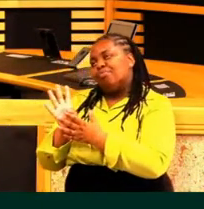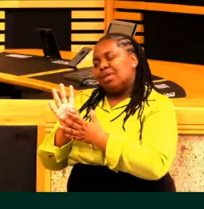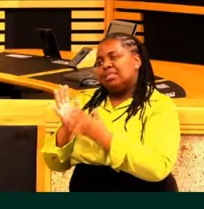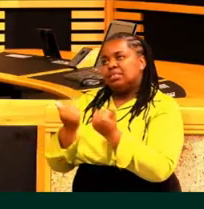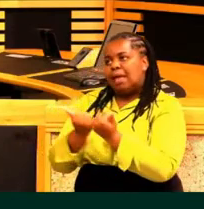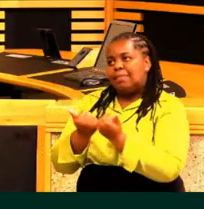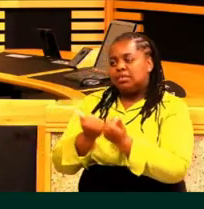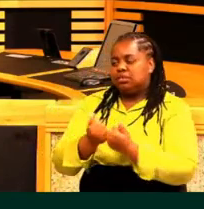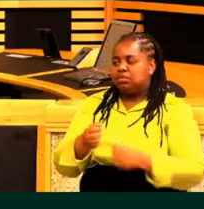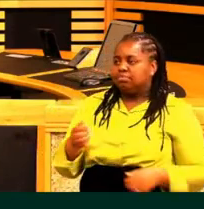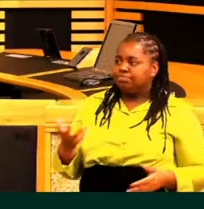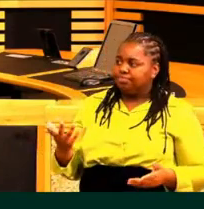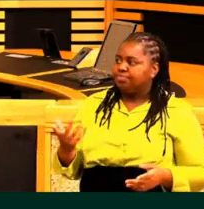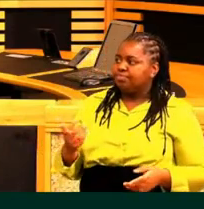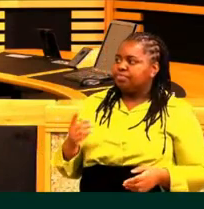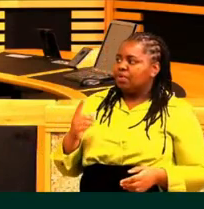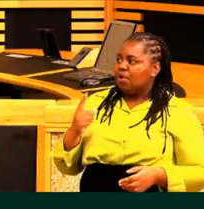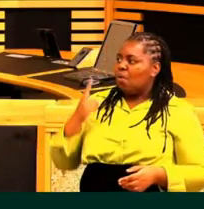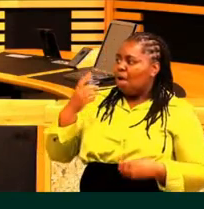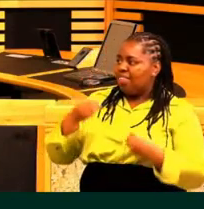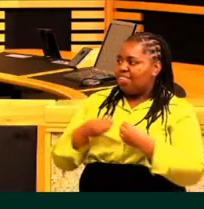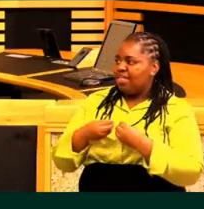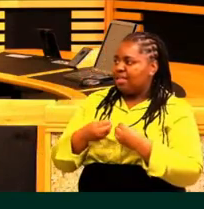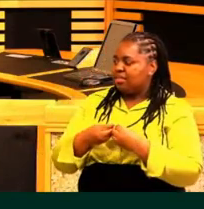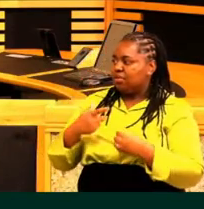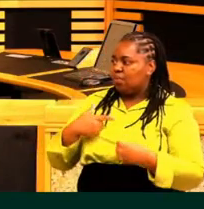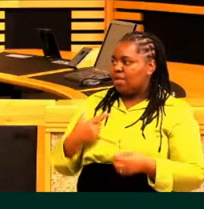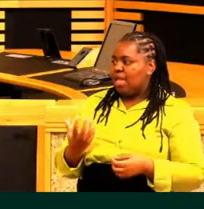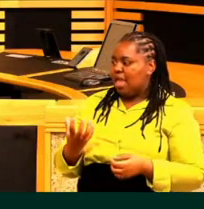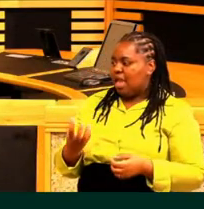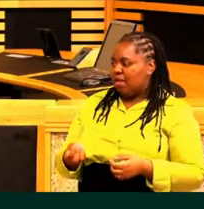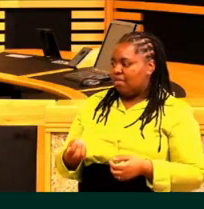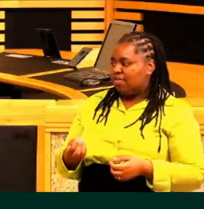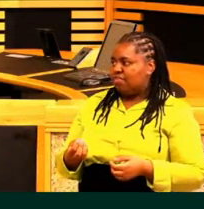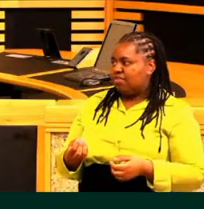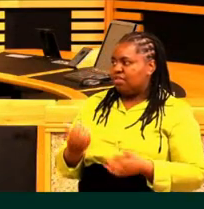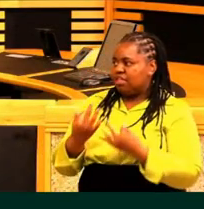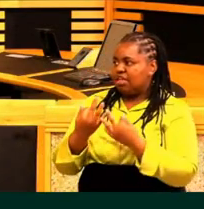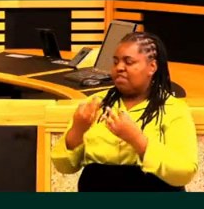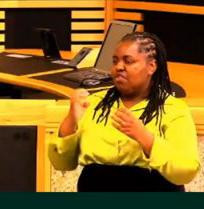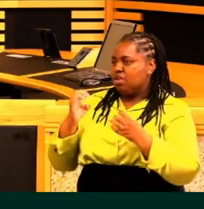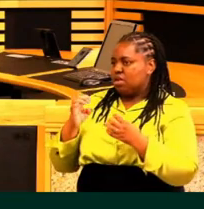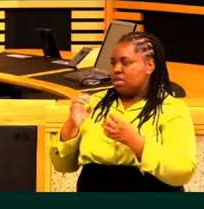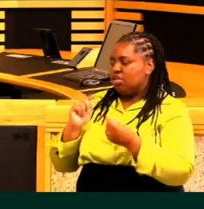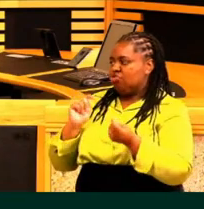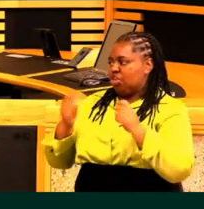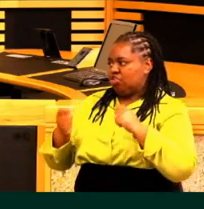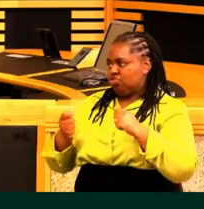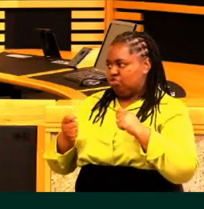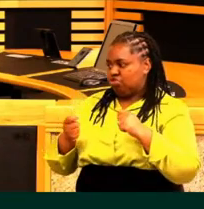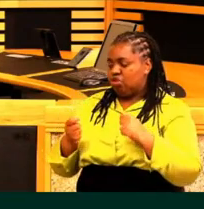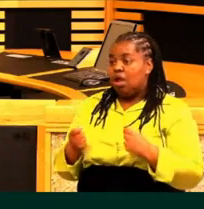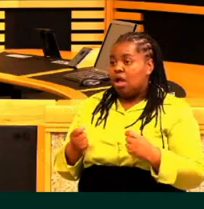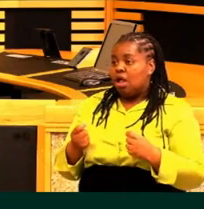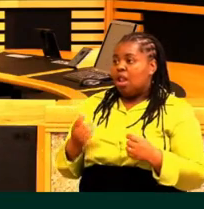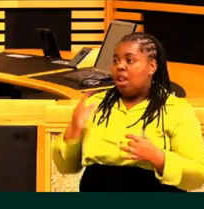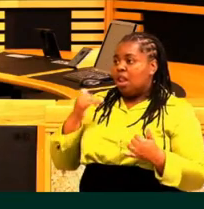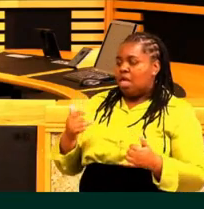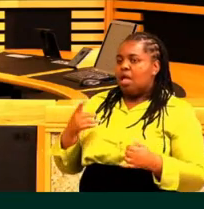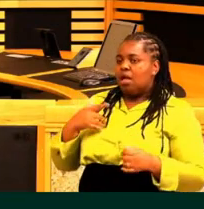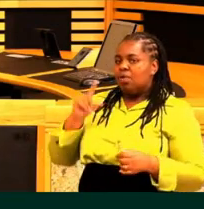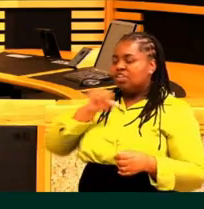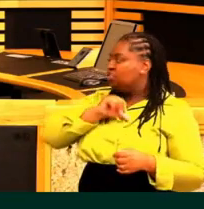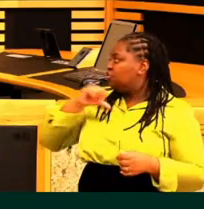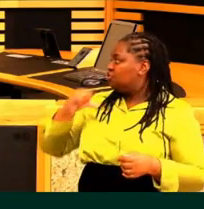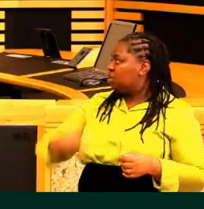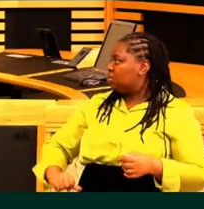and one of the amazing things we have is free trade with Rick Summit so what China does this